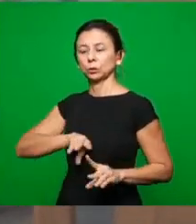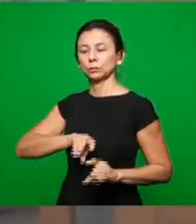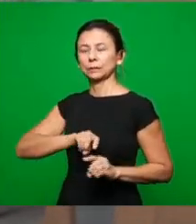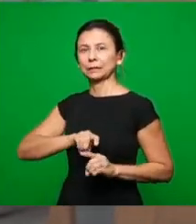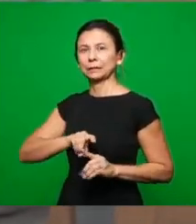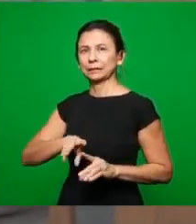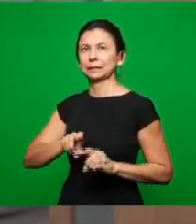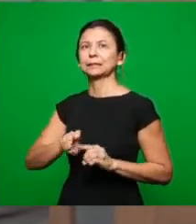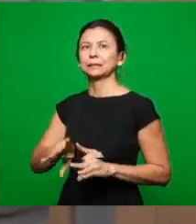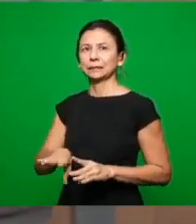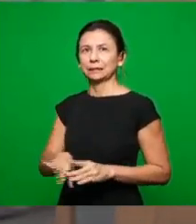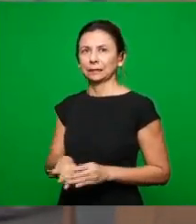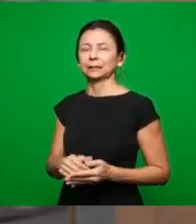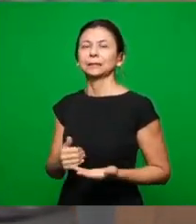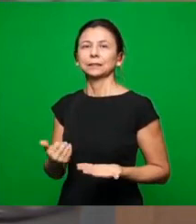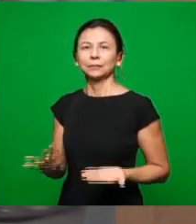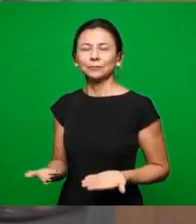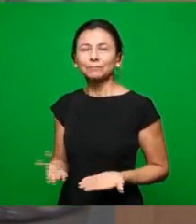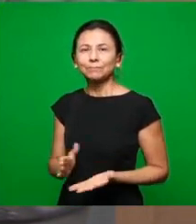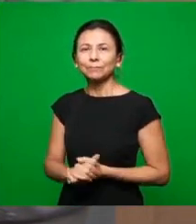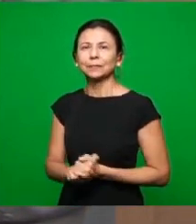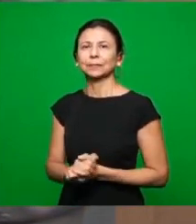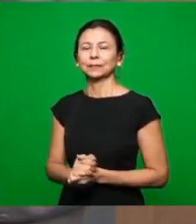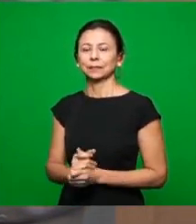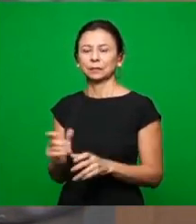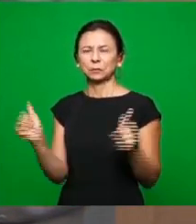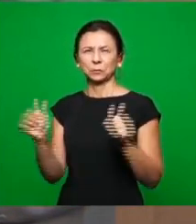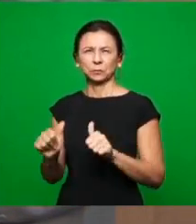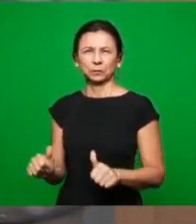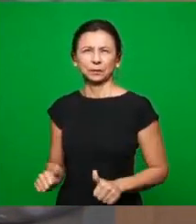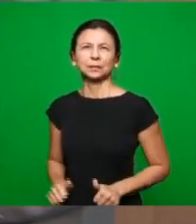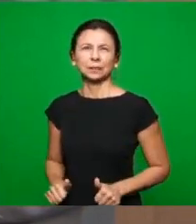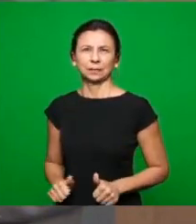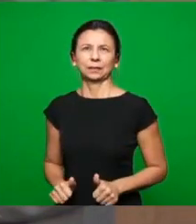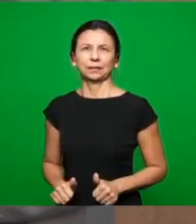The objective of this doctrine was to put a stumbling block